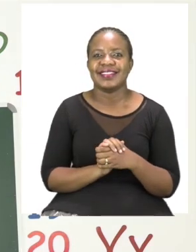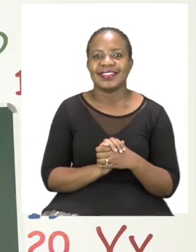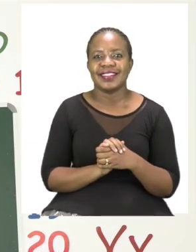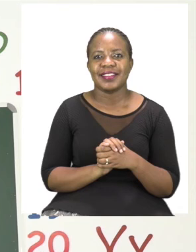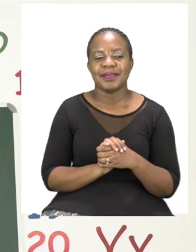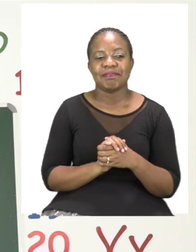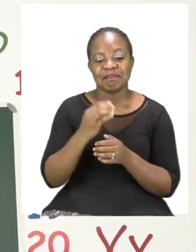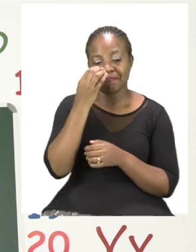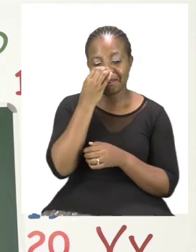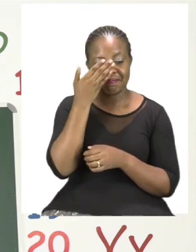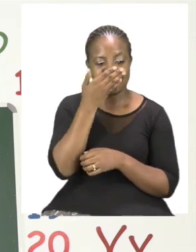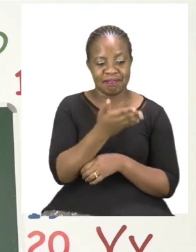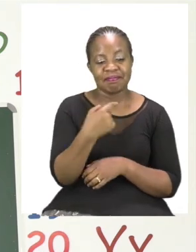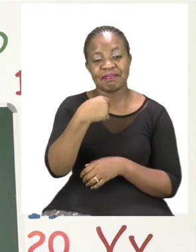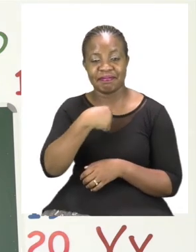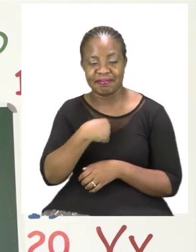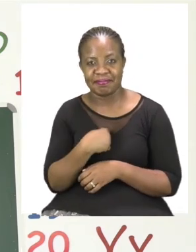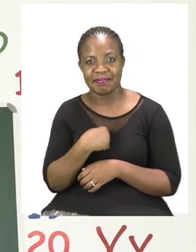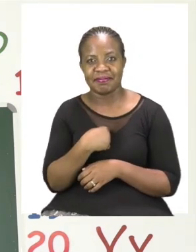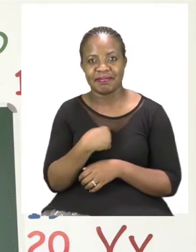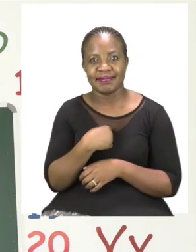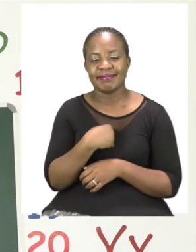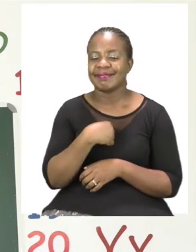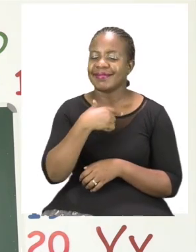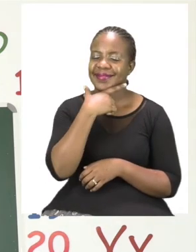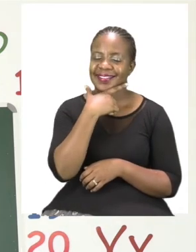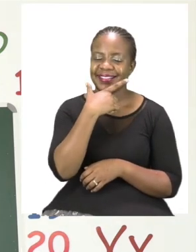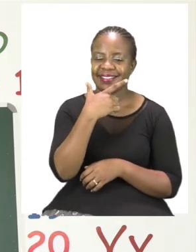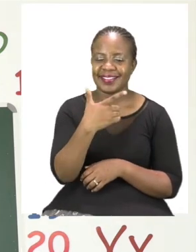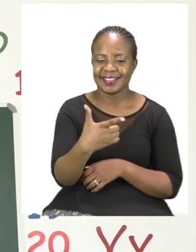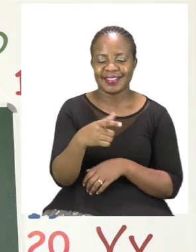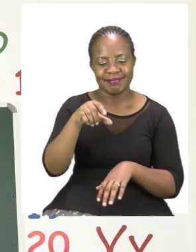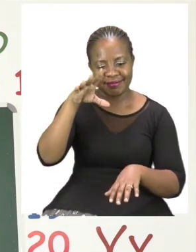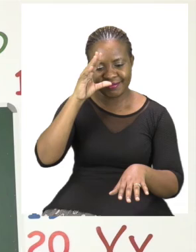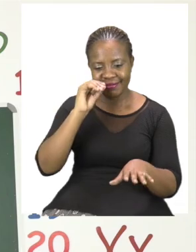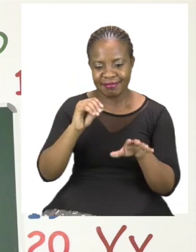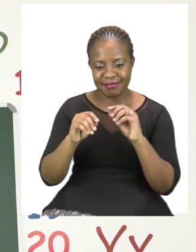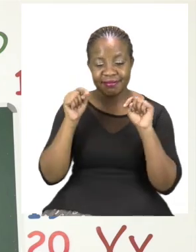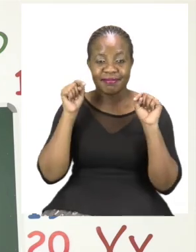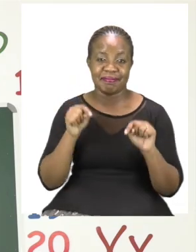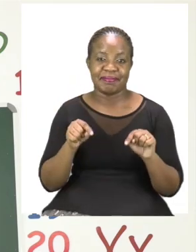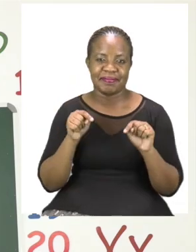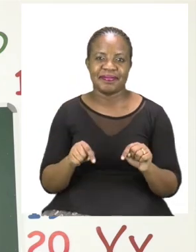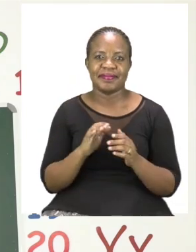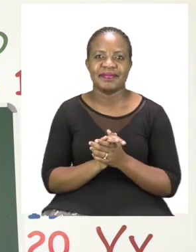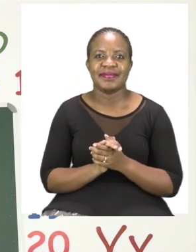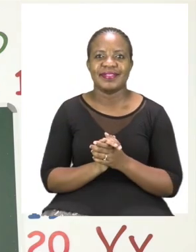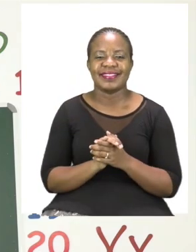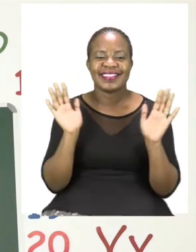So, from Zoshi and I, we would like to say thank you for joining us today and